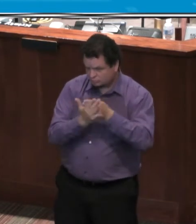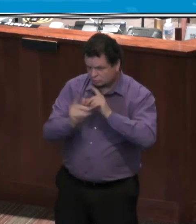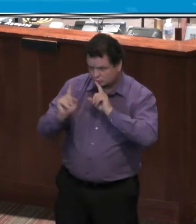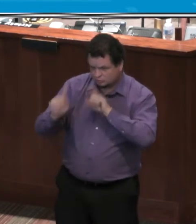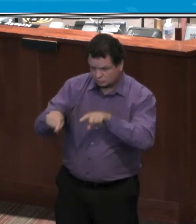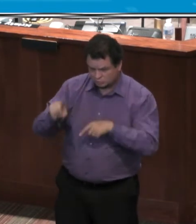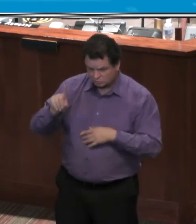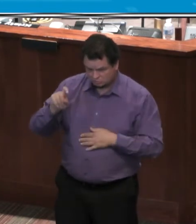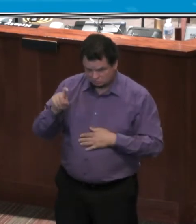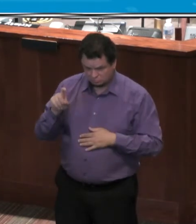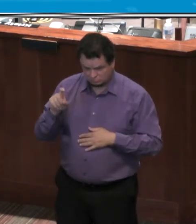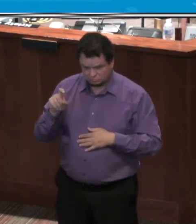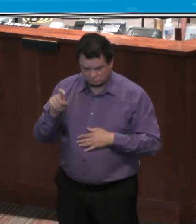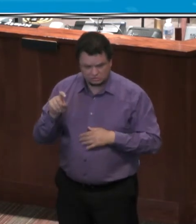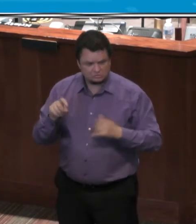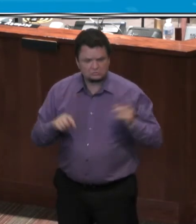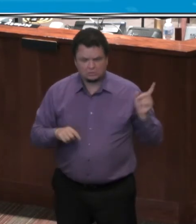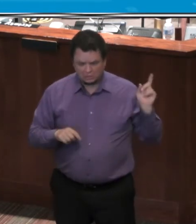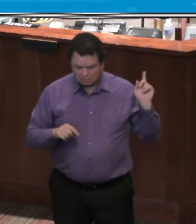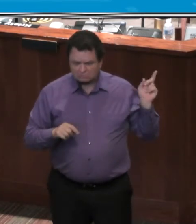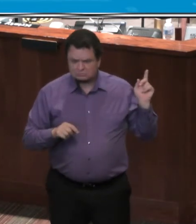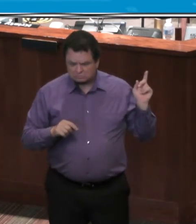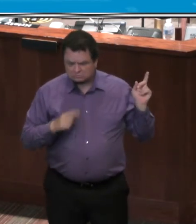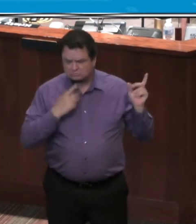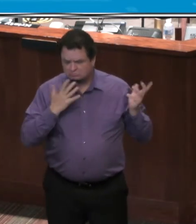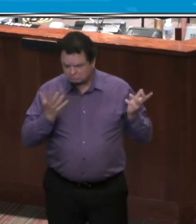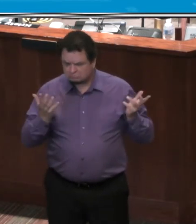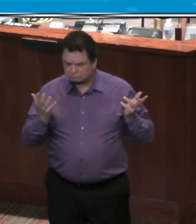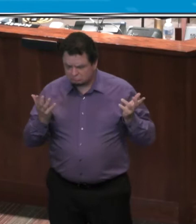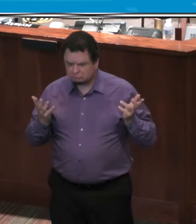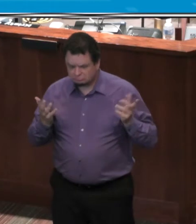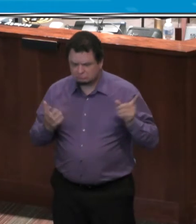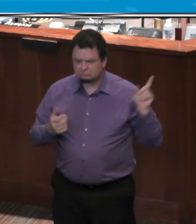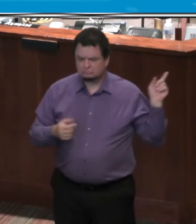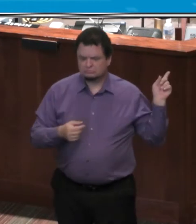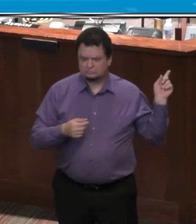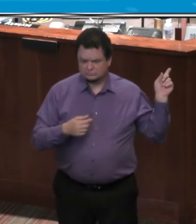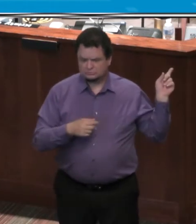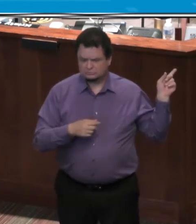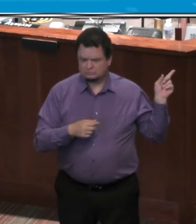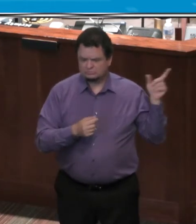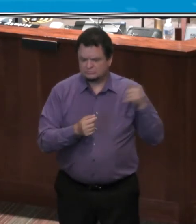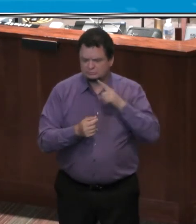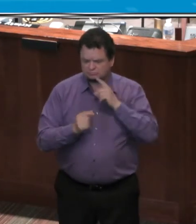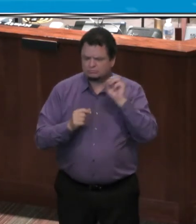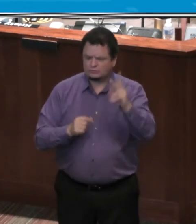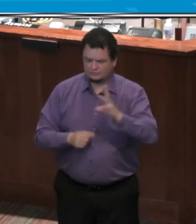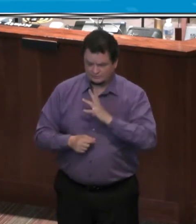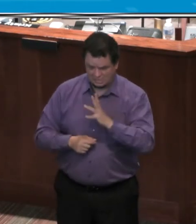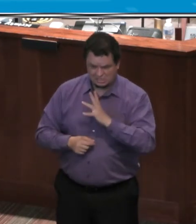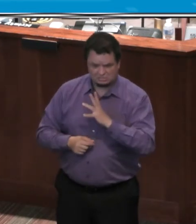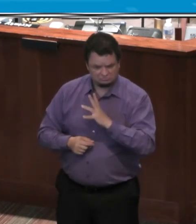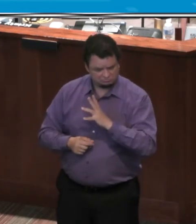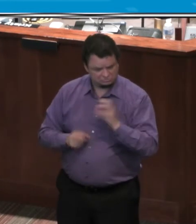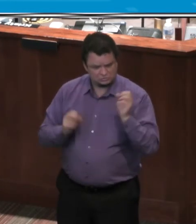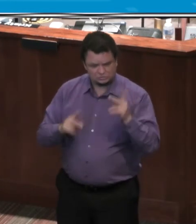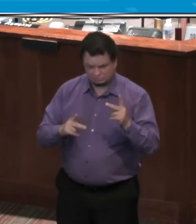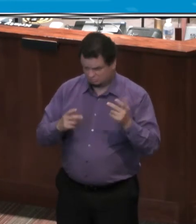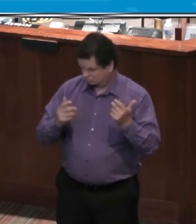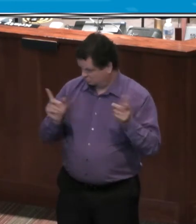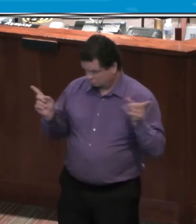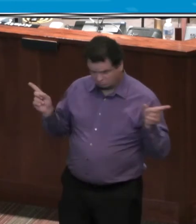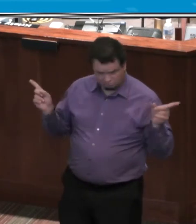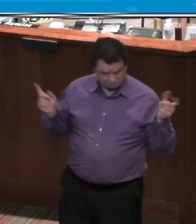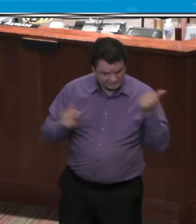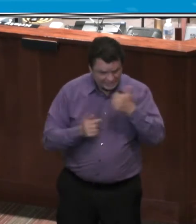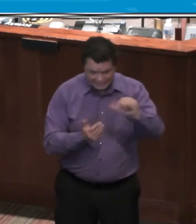Okay. Let's go ahead, Board of Health members. Let's, any discussion about Nikki's report so